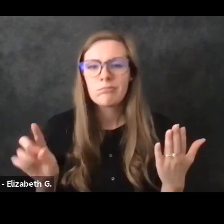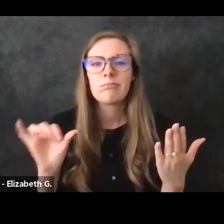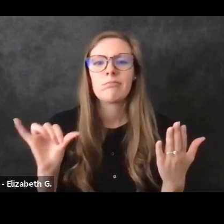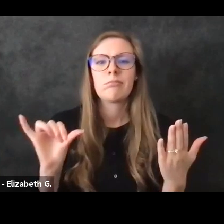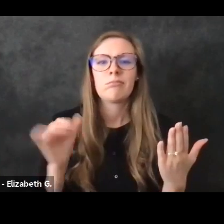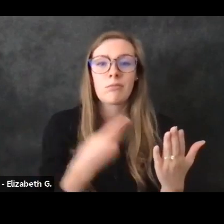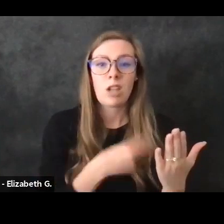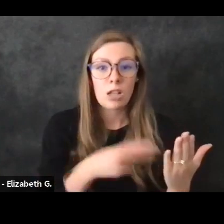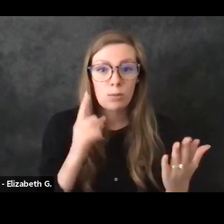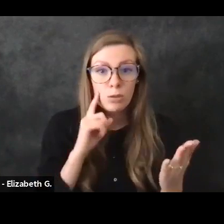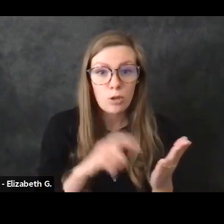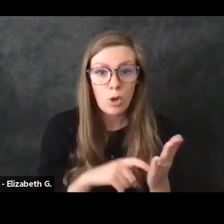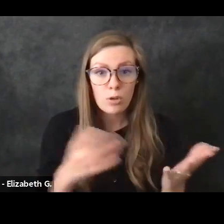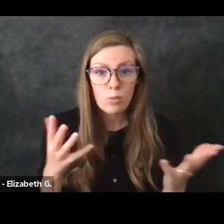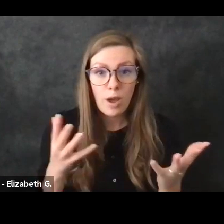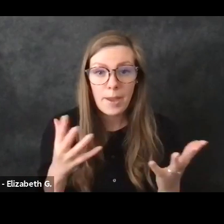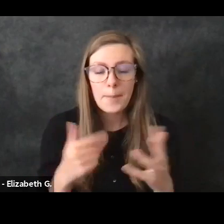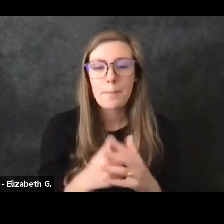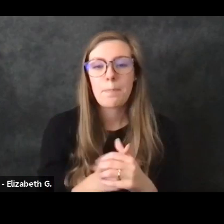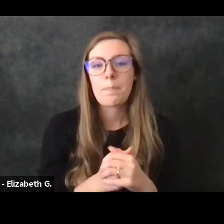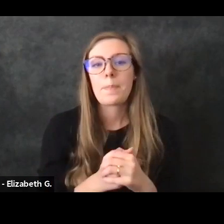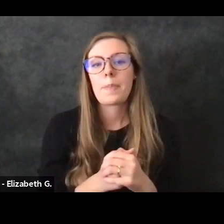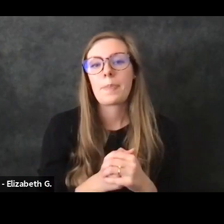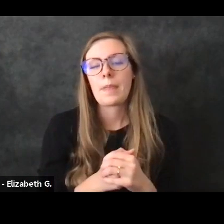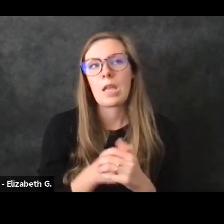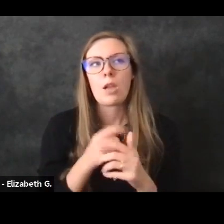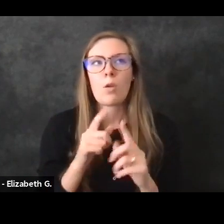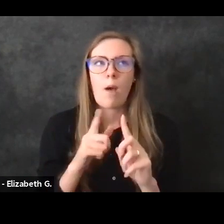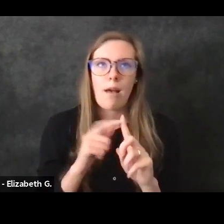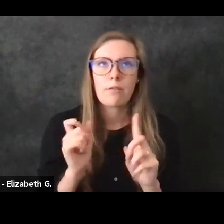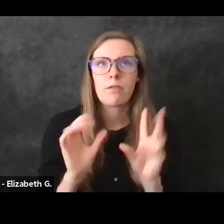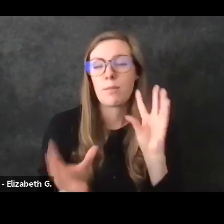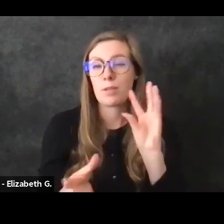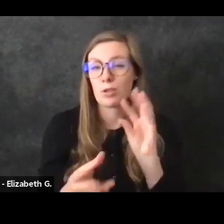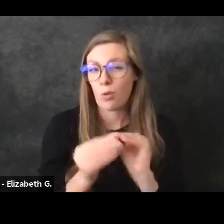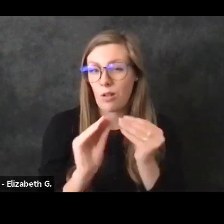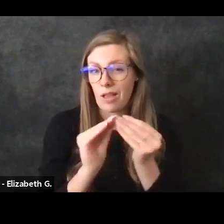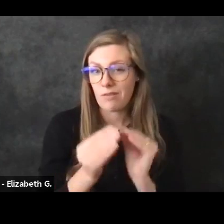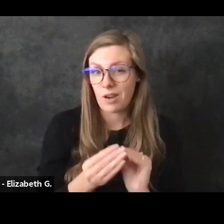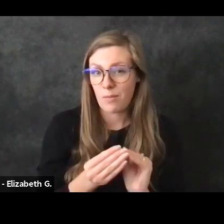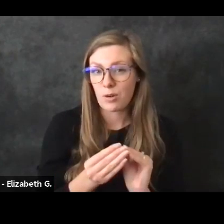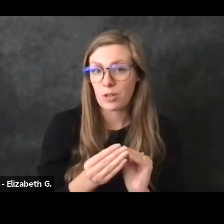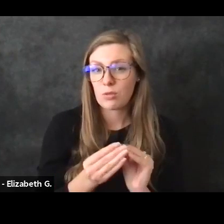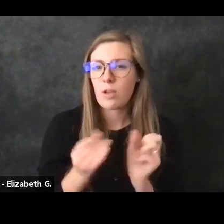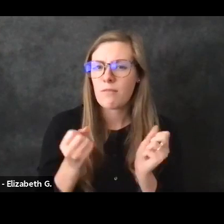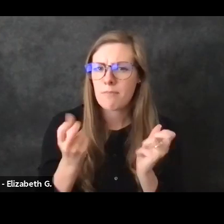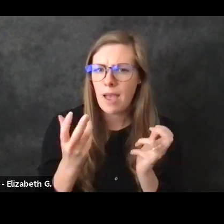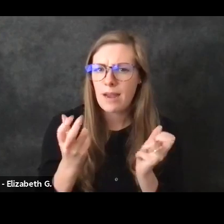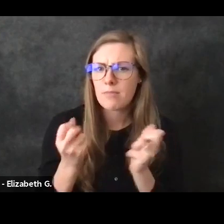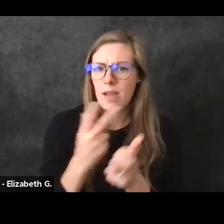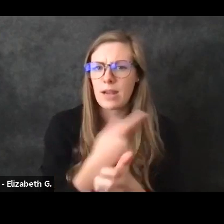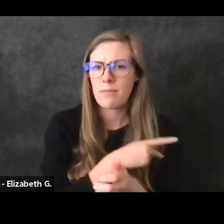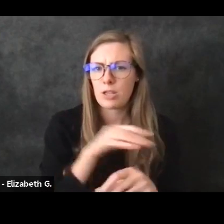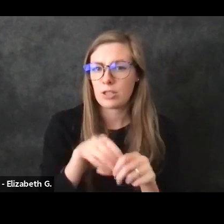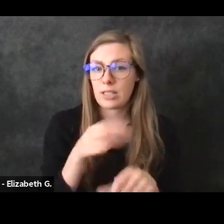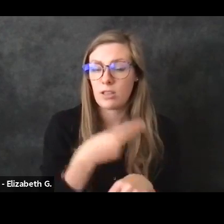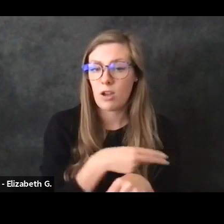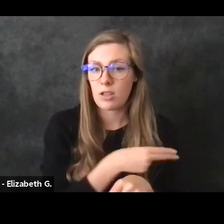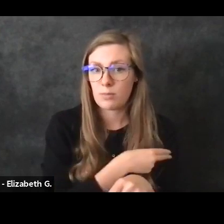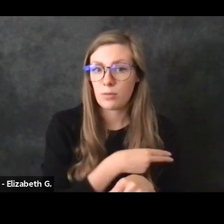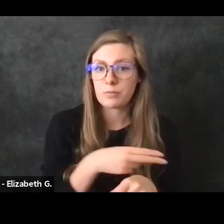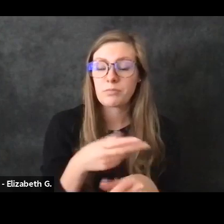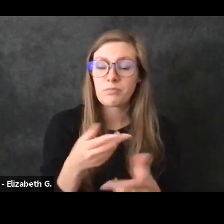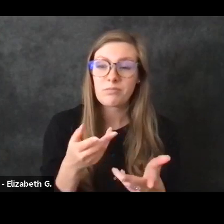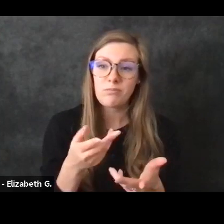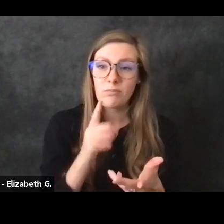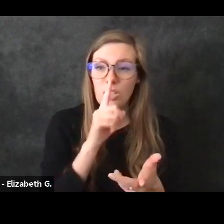what we're seeing in the census, which are the number of patients who are in our hospitals, is that those numbers are